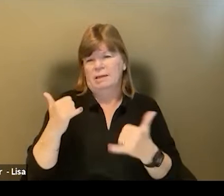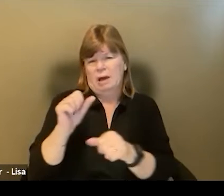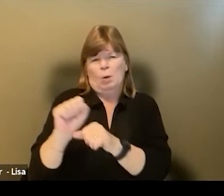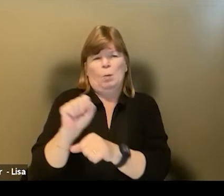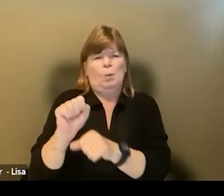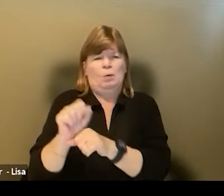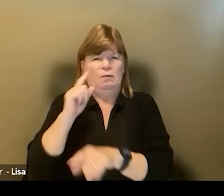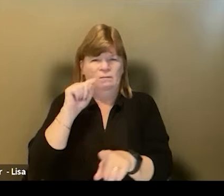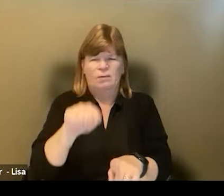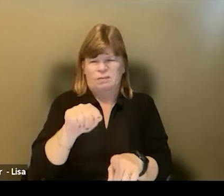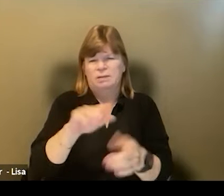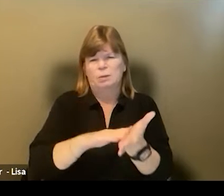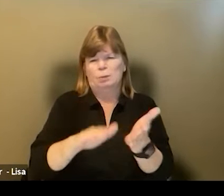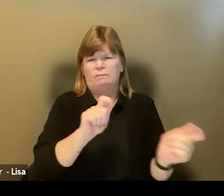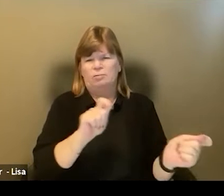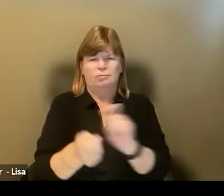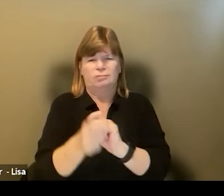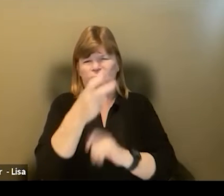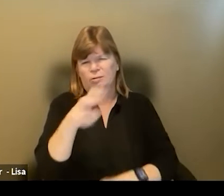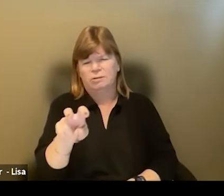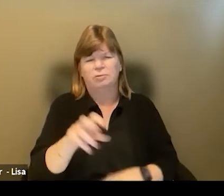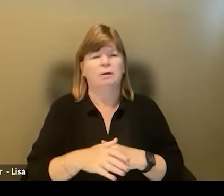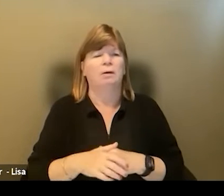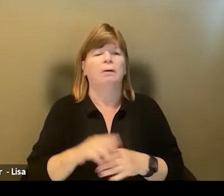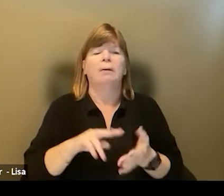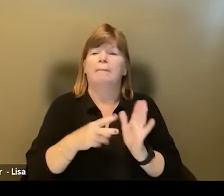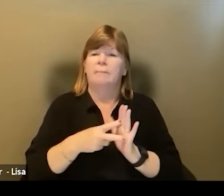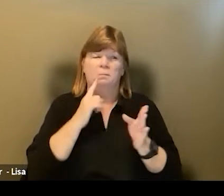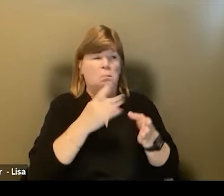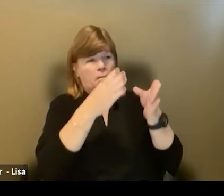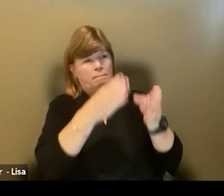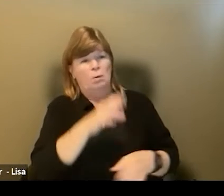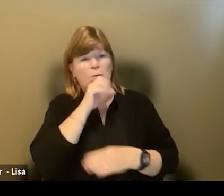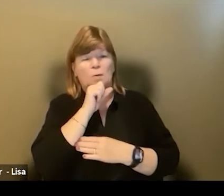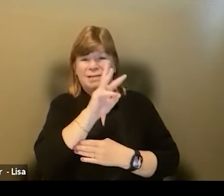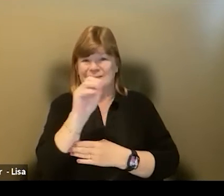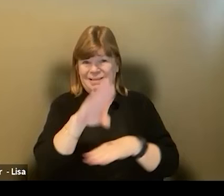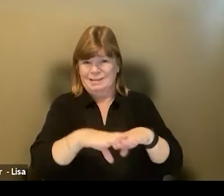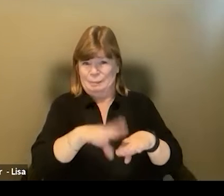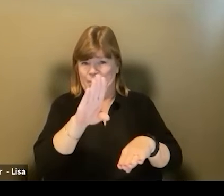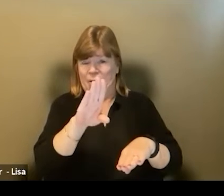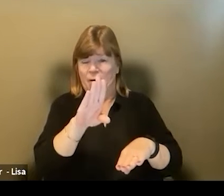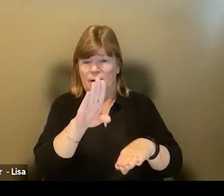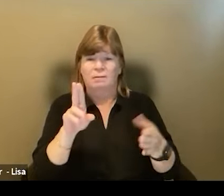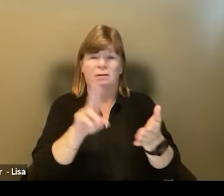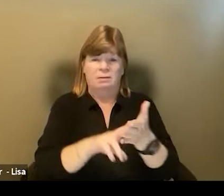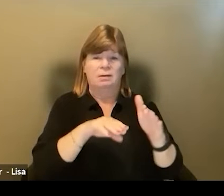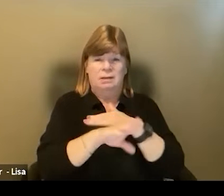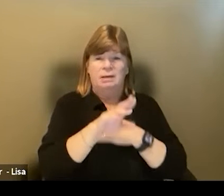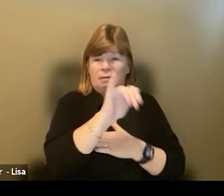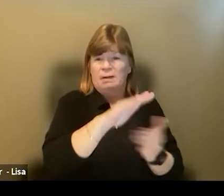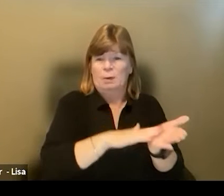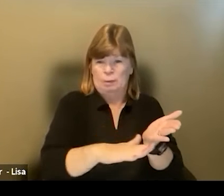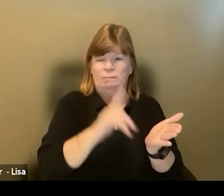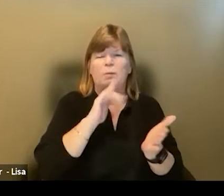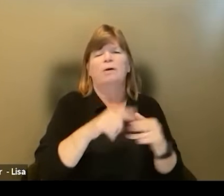toward this waiver transition, and that means that individuals who are aged 60 and above enrolled in the Age and Disabled